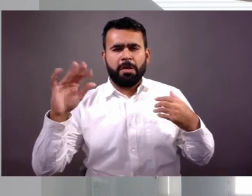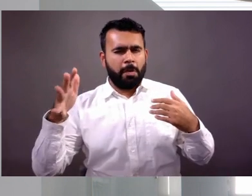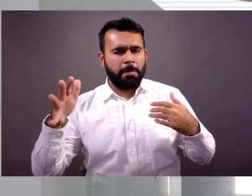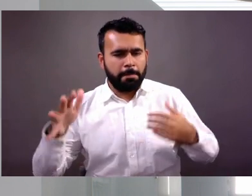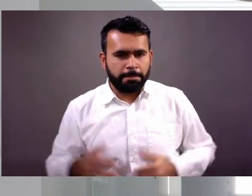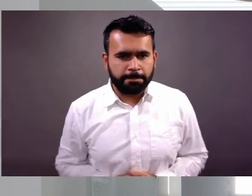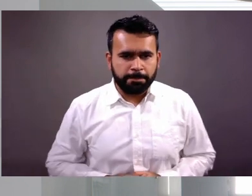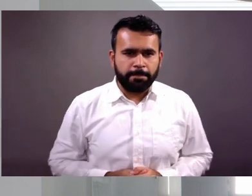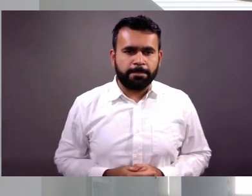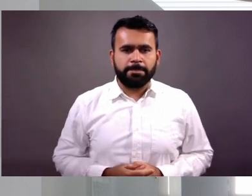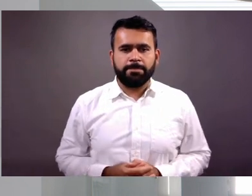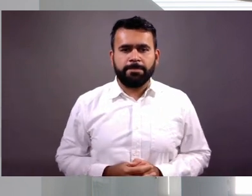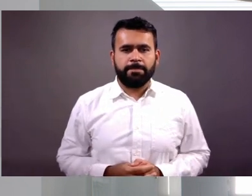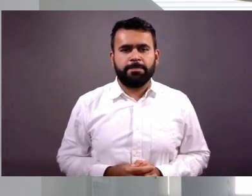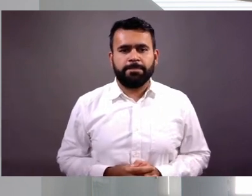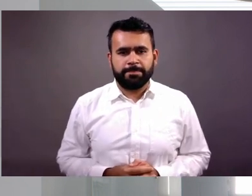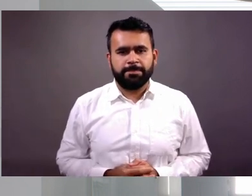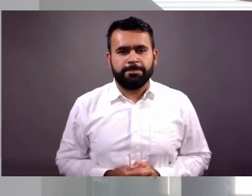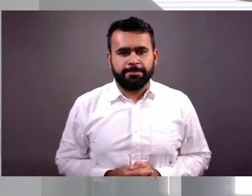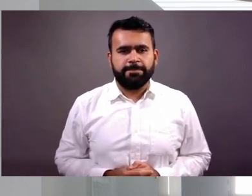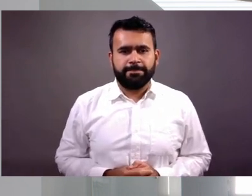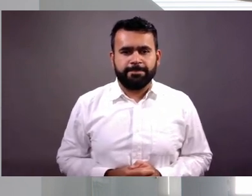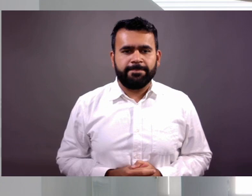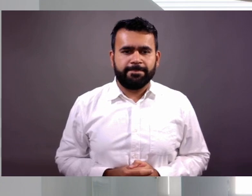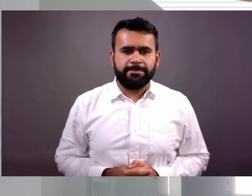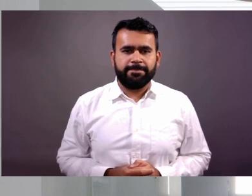just get a little bit of a feel for this move.